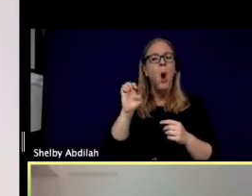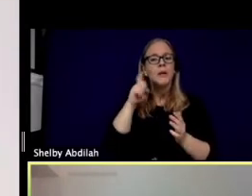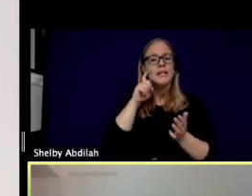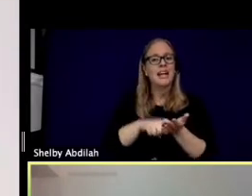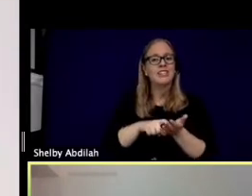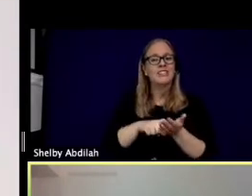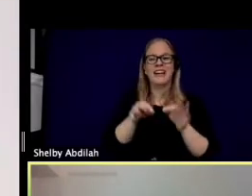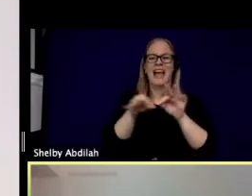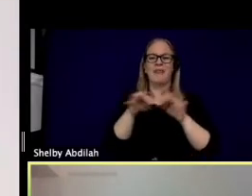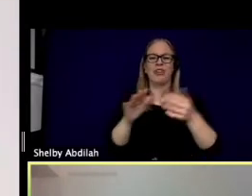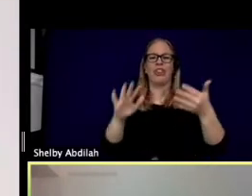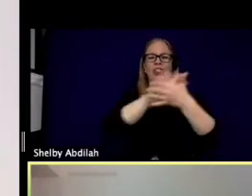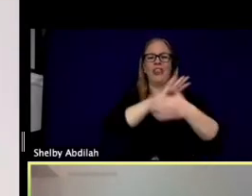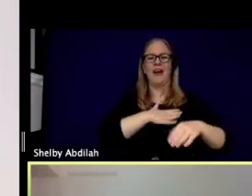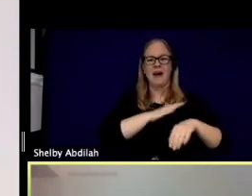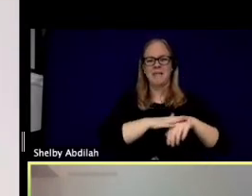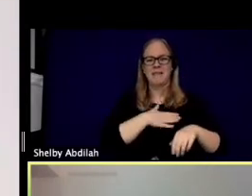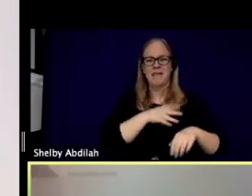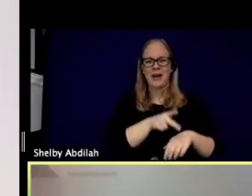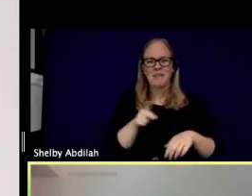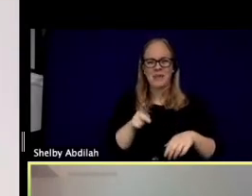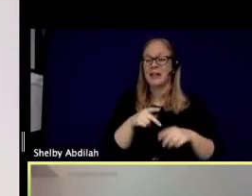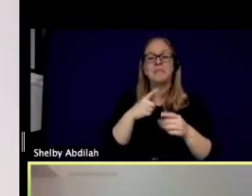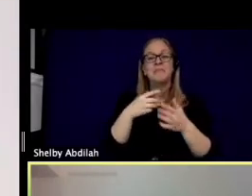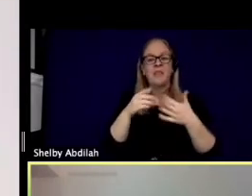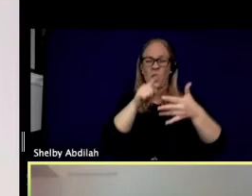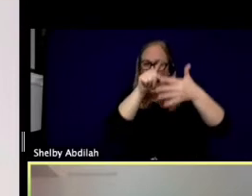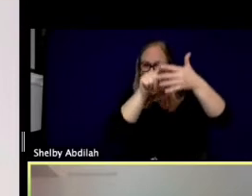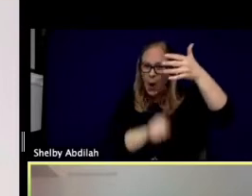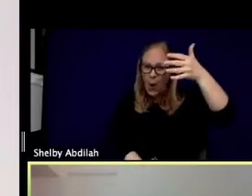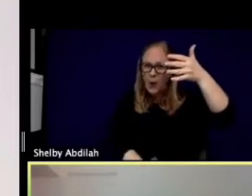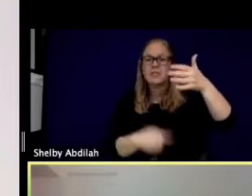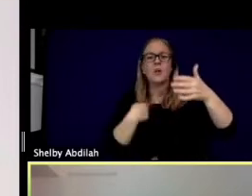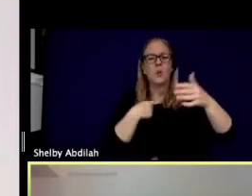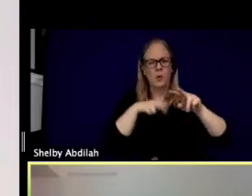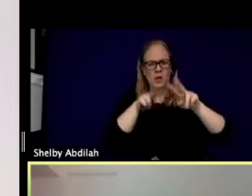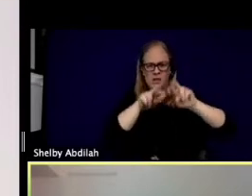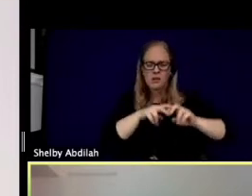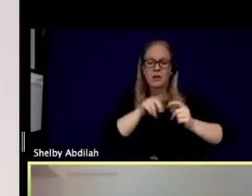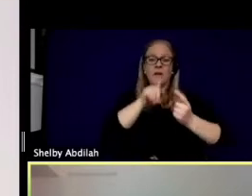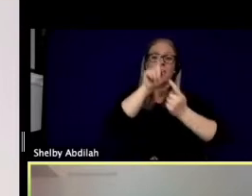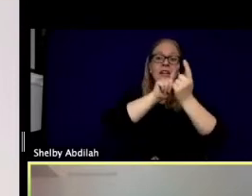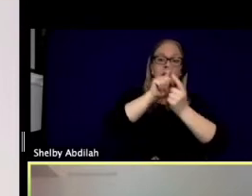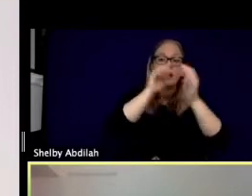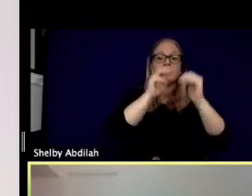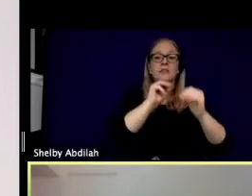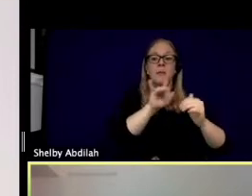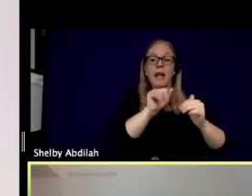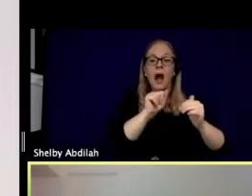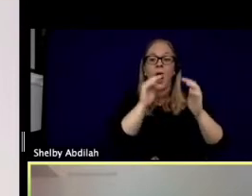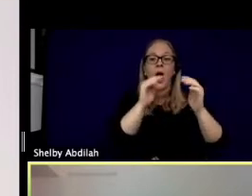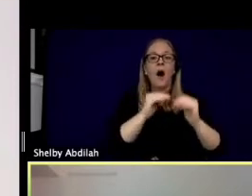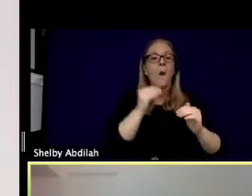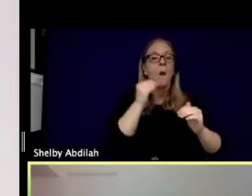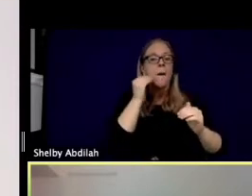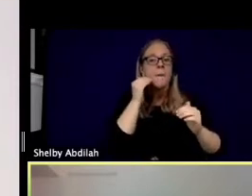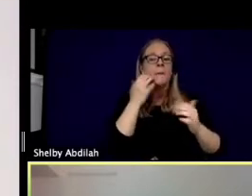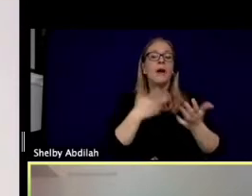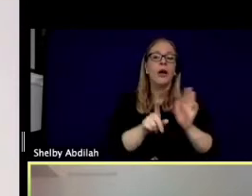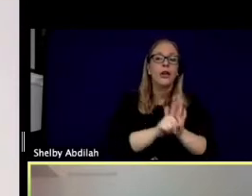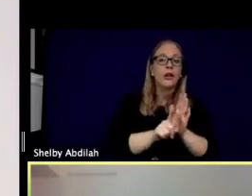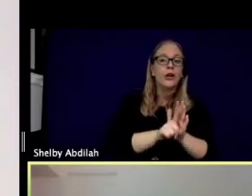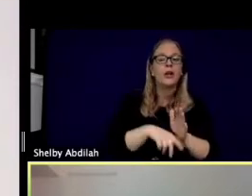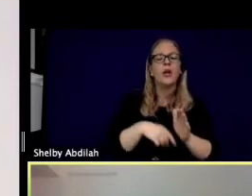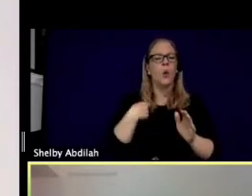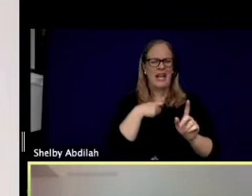it. And we look at those face-to-face media, phone, and alerting in a home or at work, or